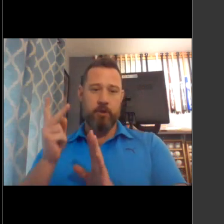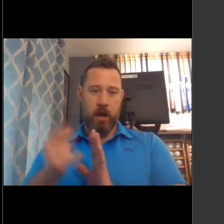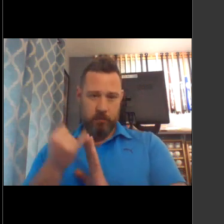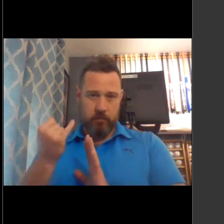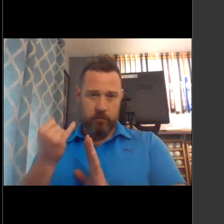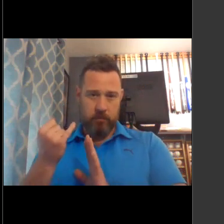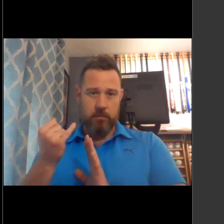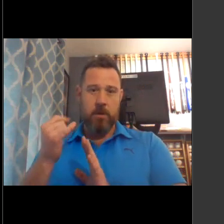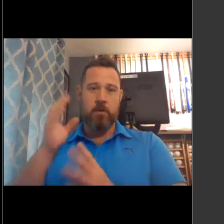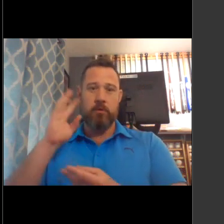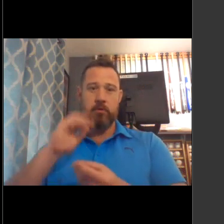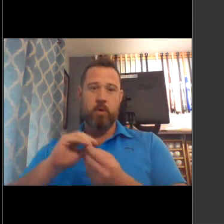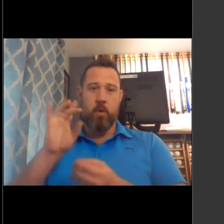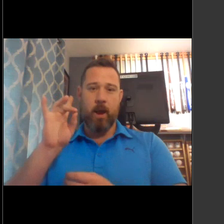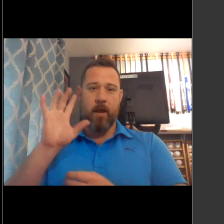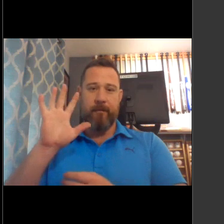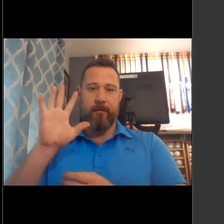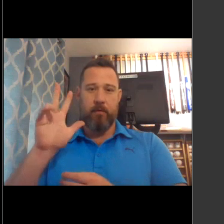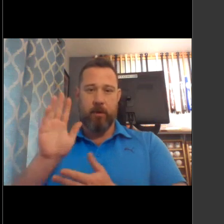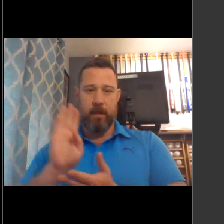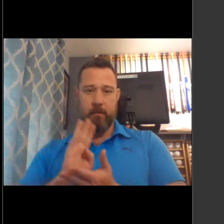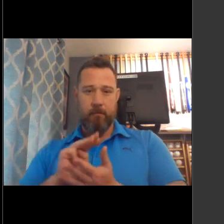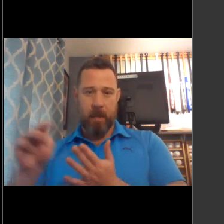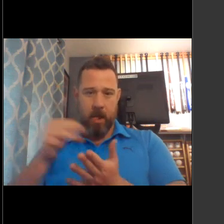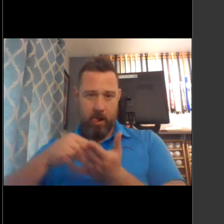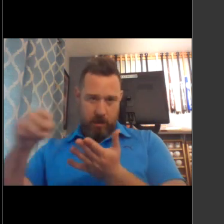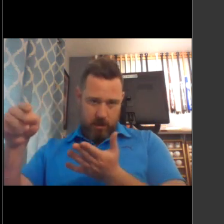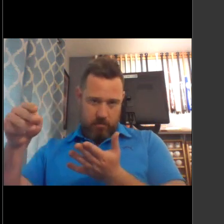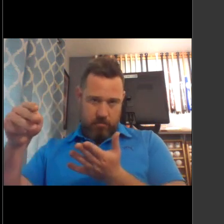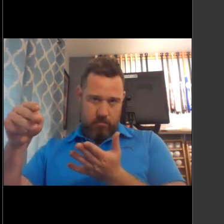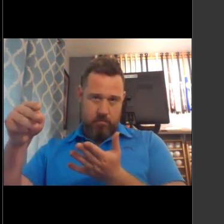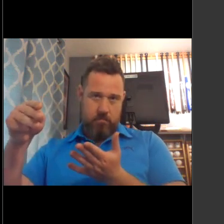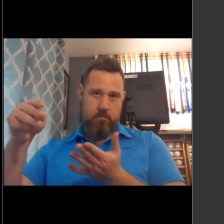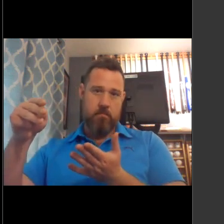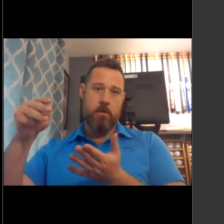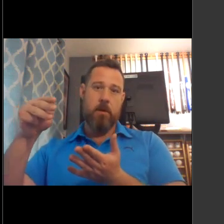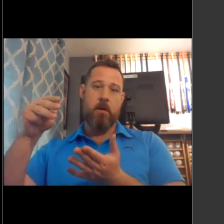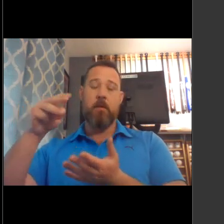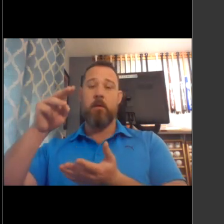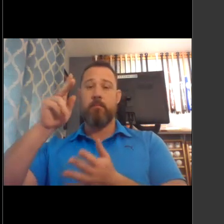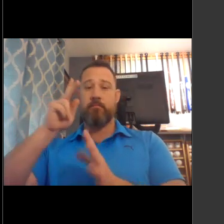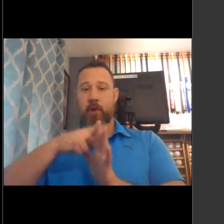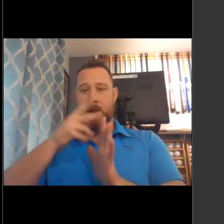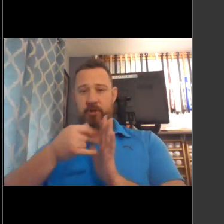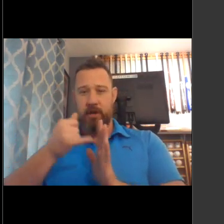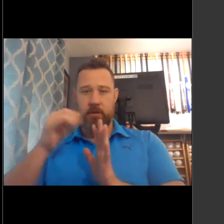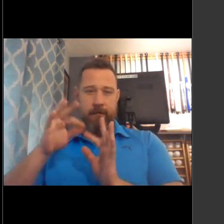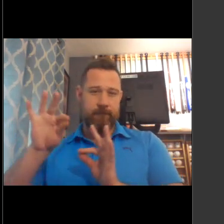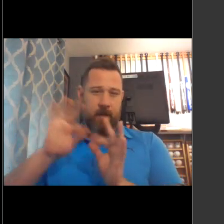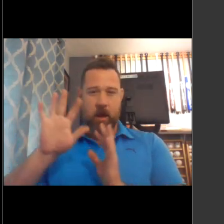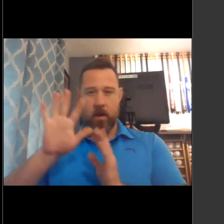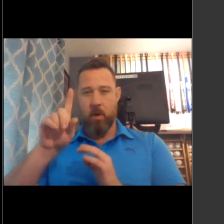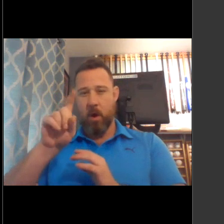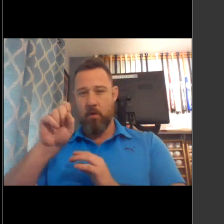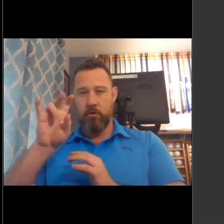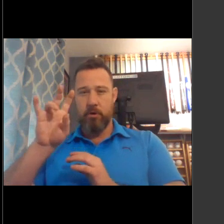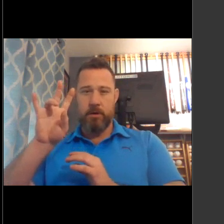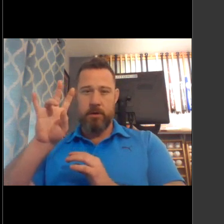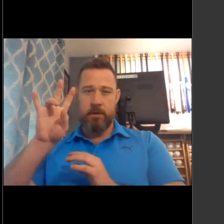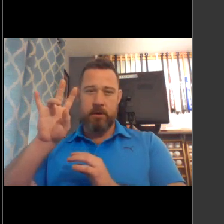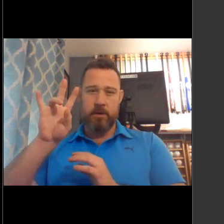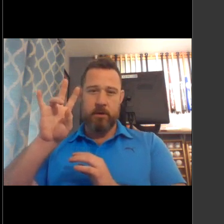totaling $853.52 million, and these projects are valued at approximately $1.1